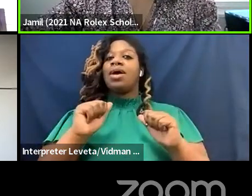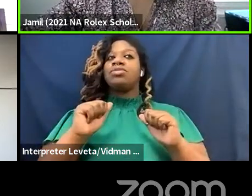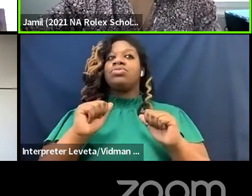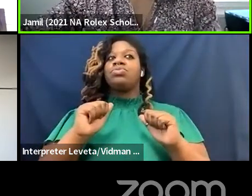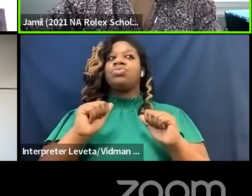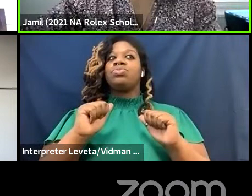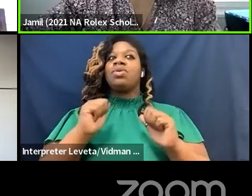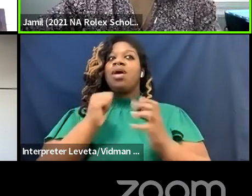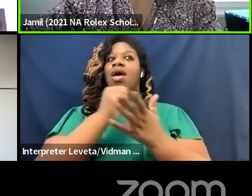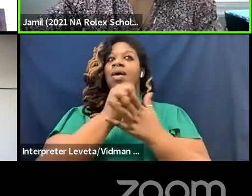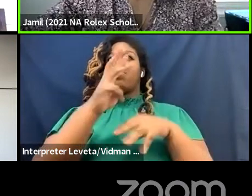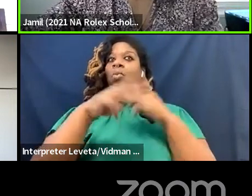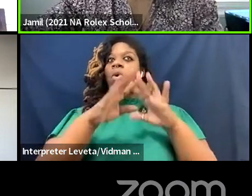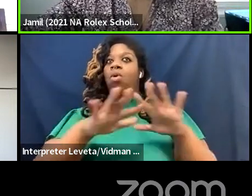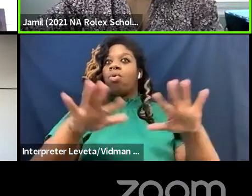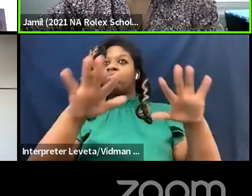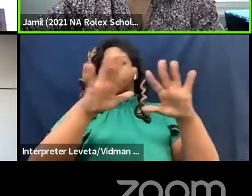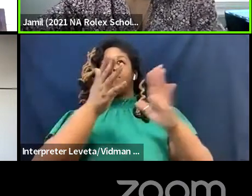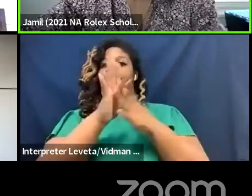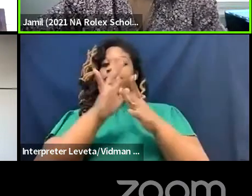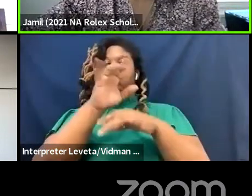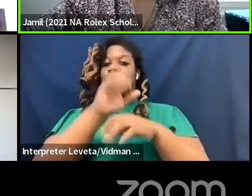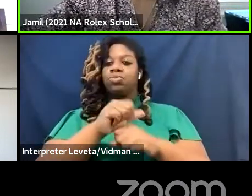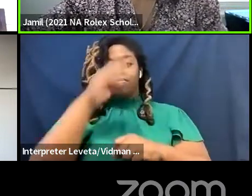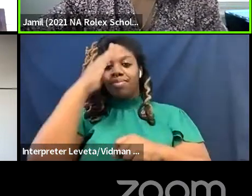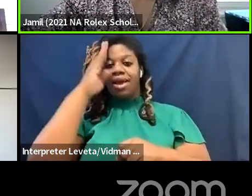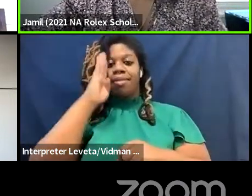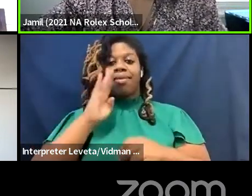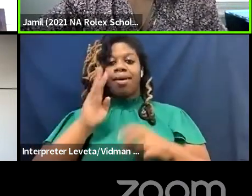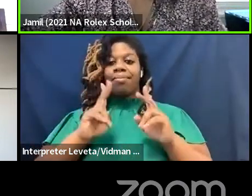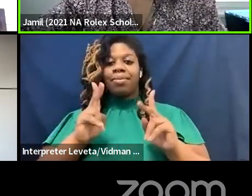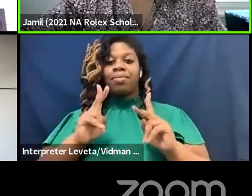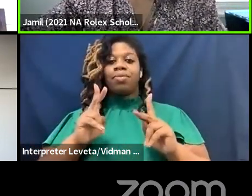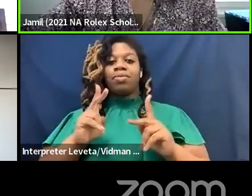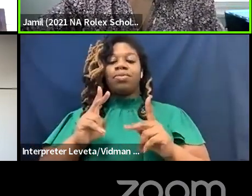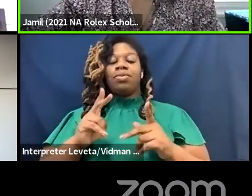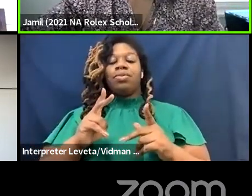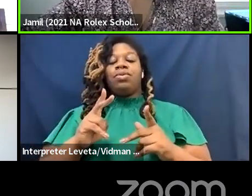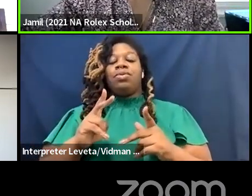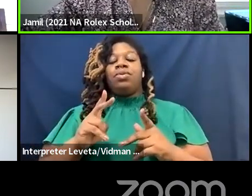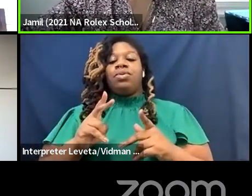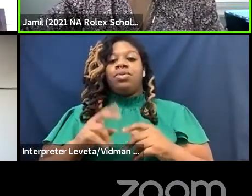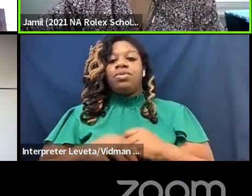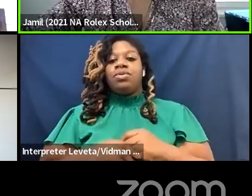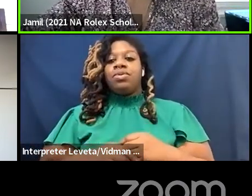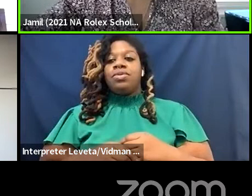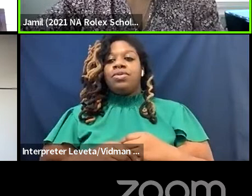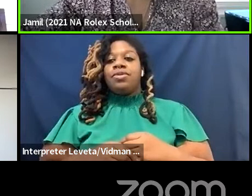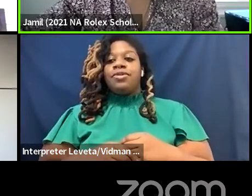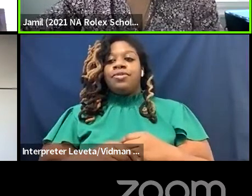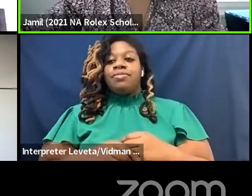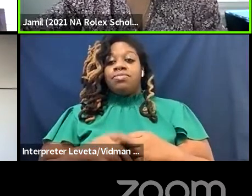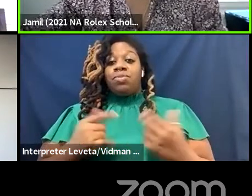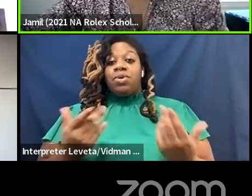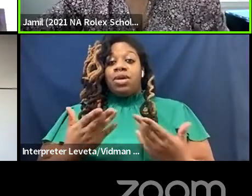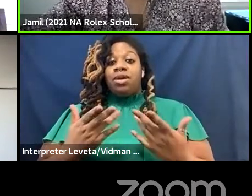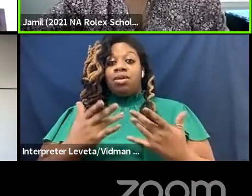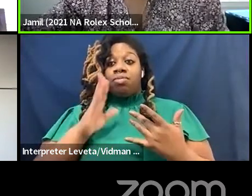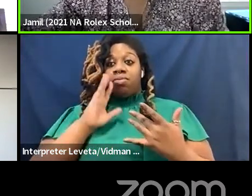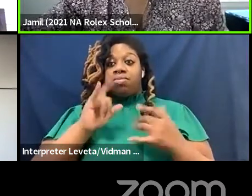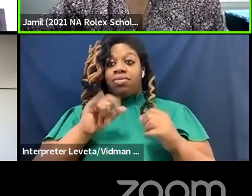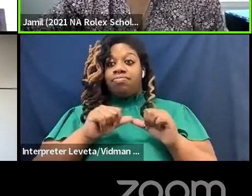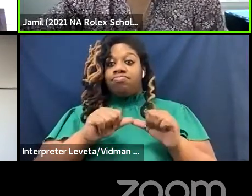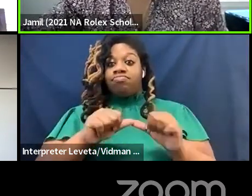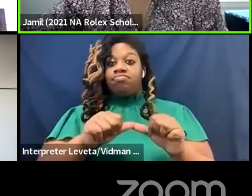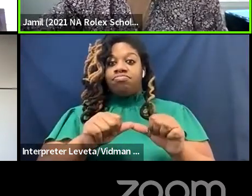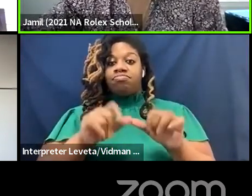because we're here, we're here to stay. We exist and we're just as valid as